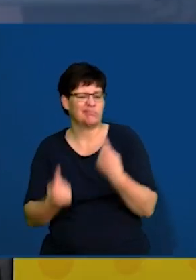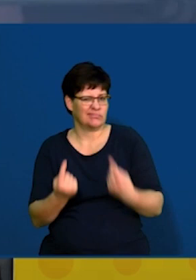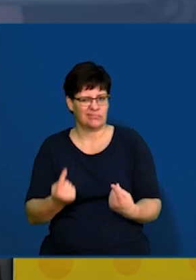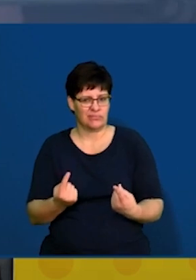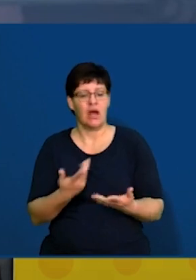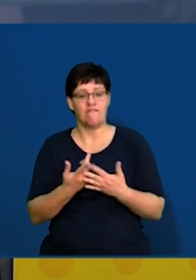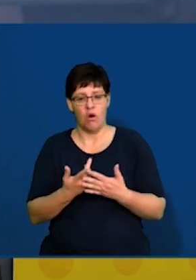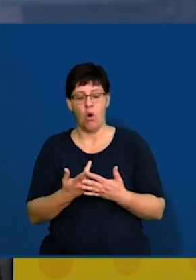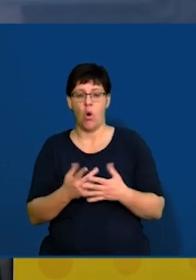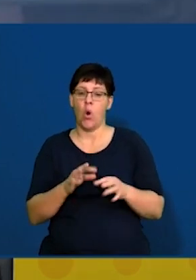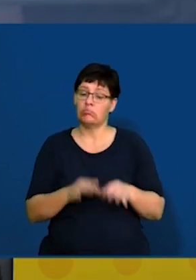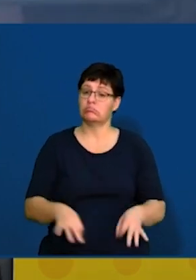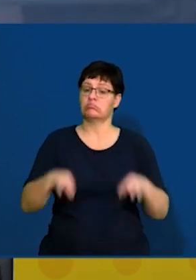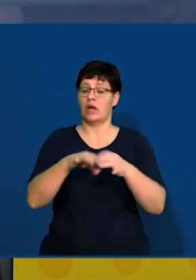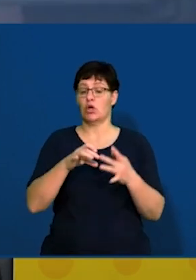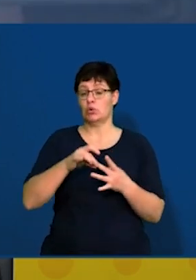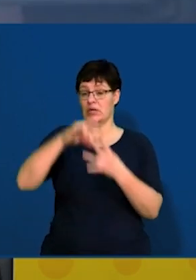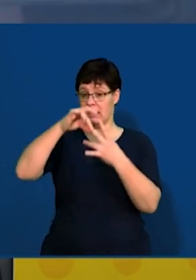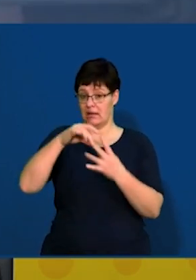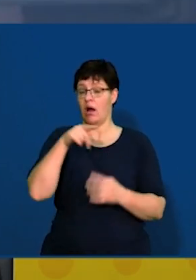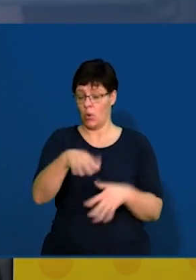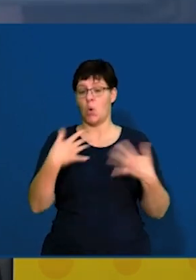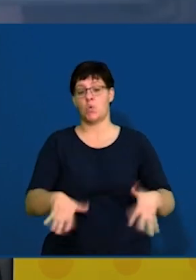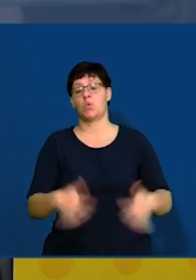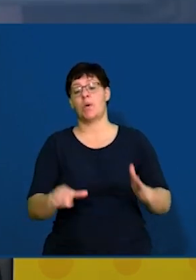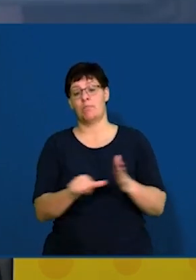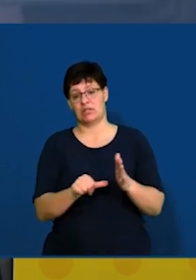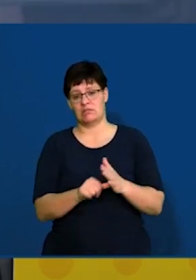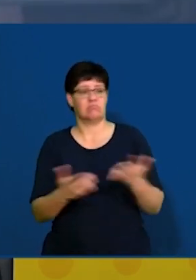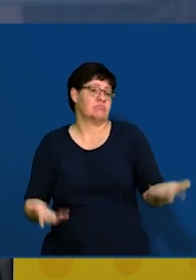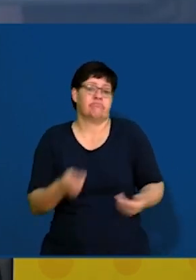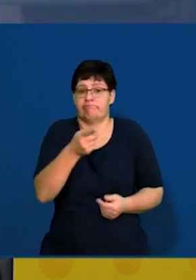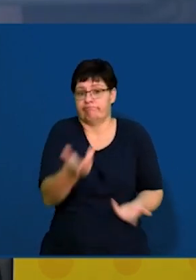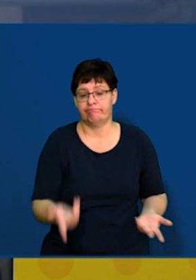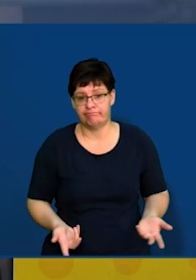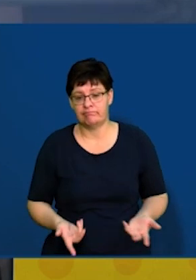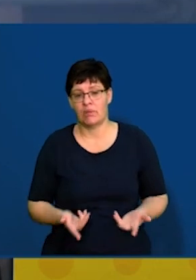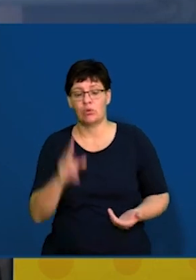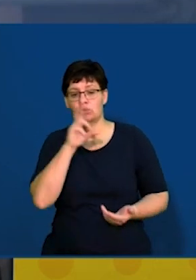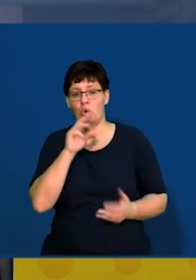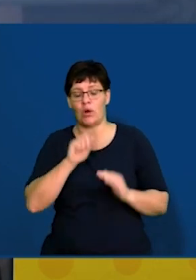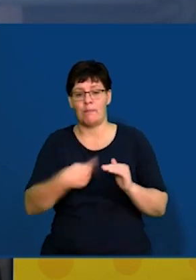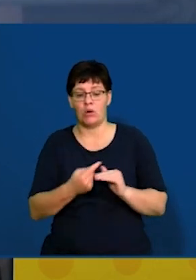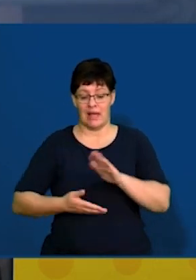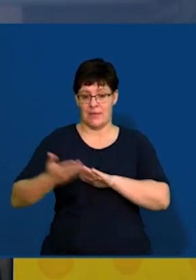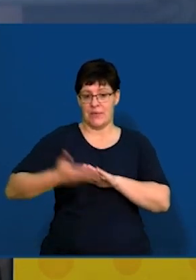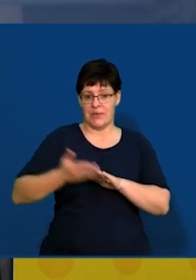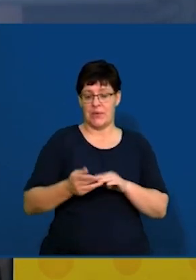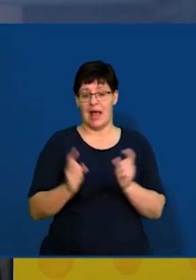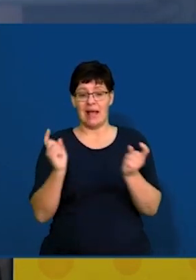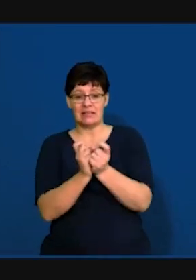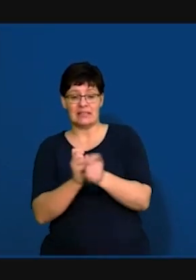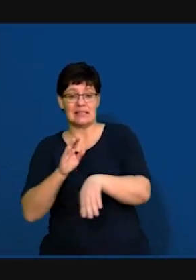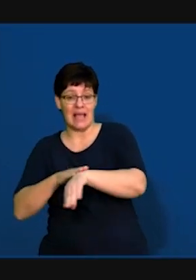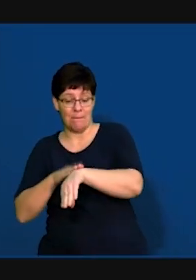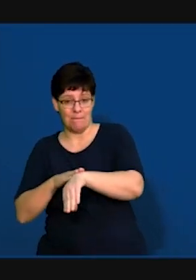of the uniqueness of the scenario is also very important. Say, for argument's sake, we speak of the acceleration versus time. We